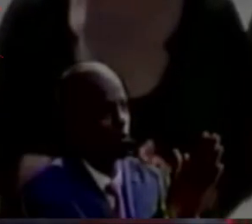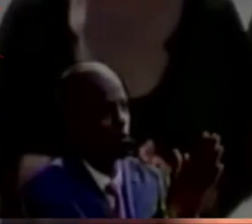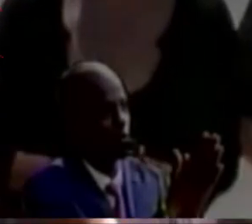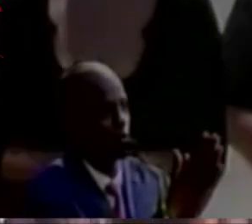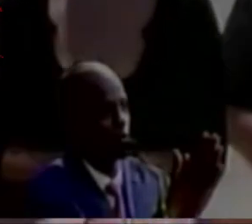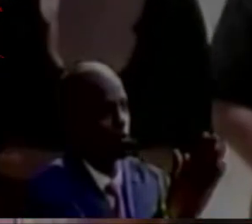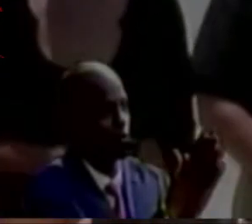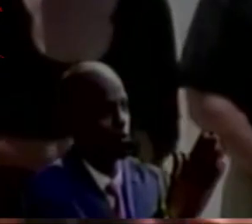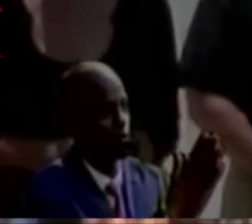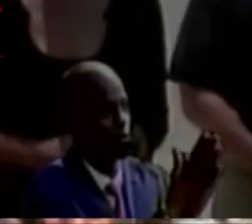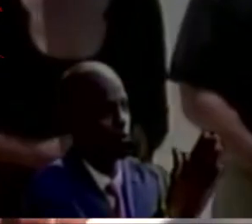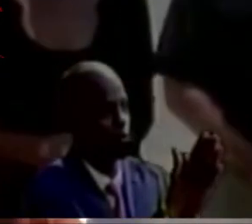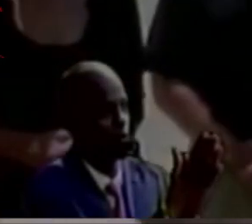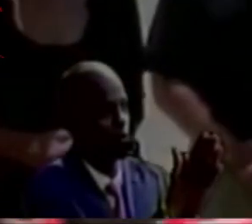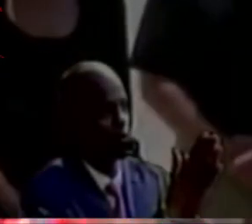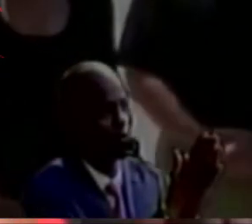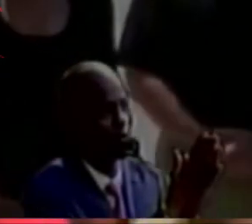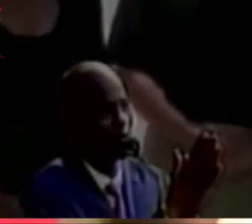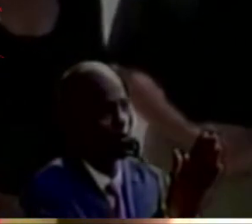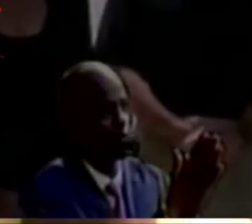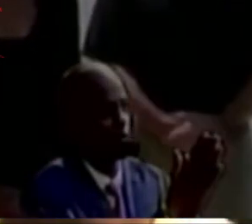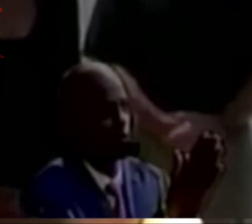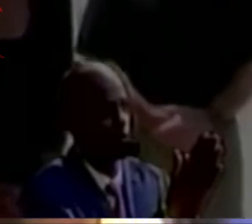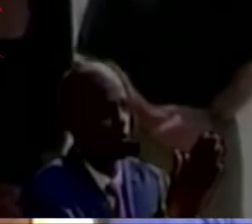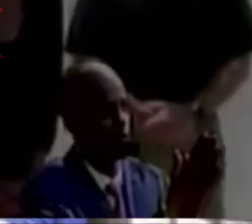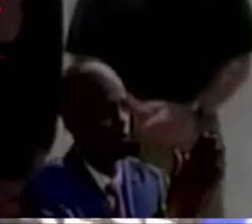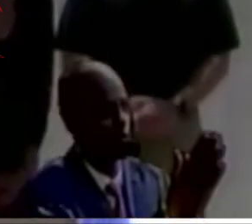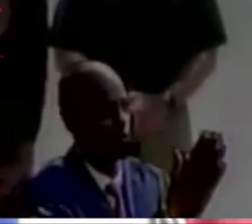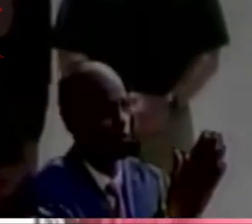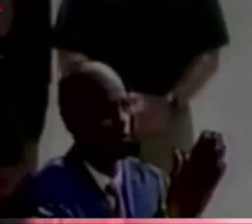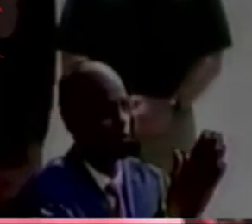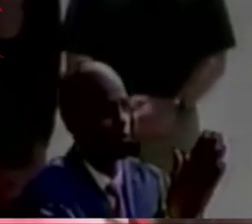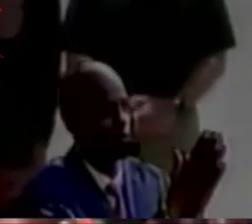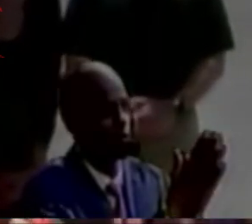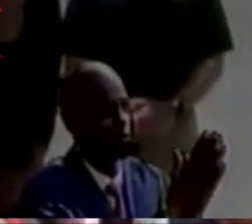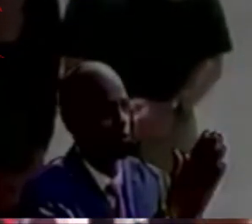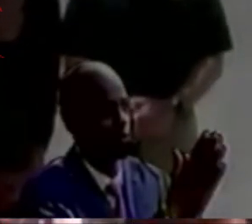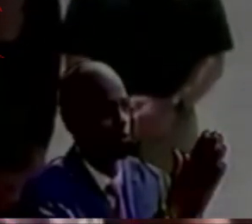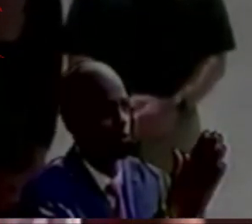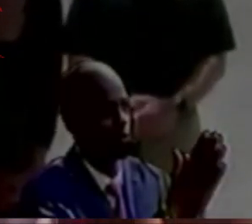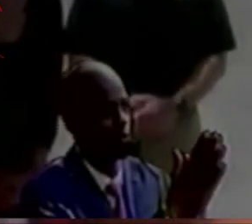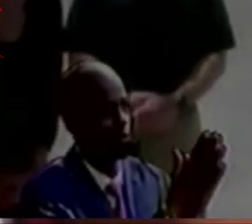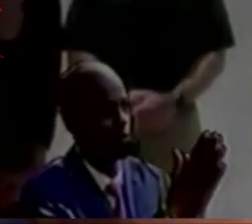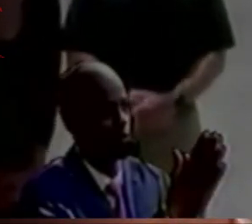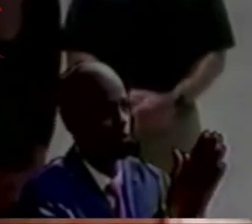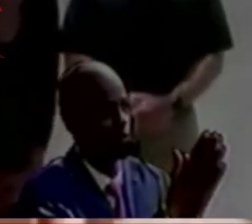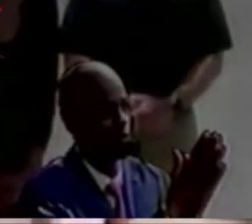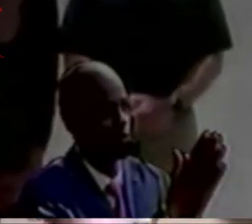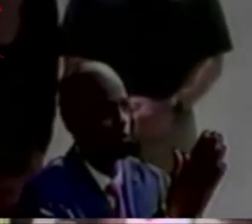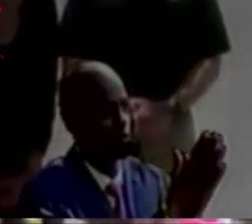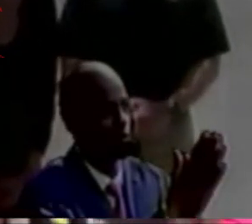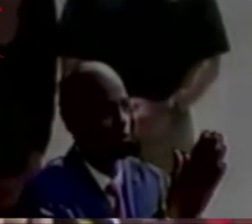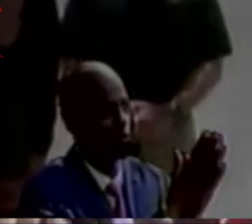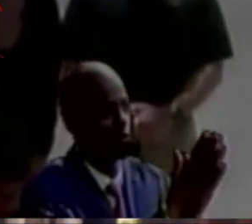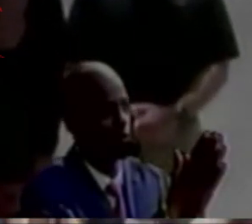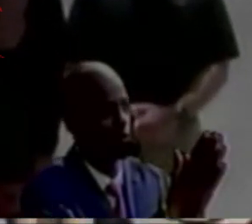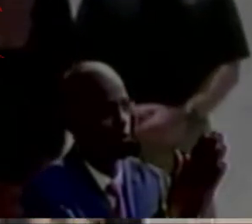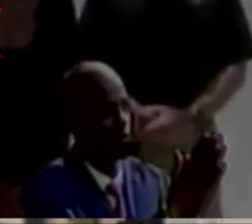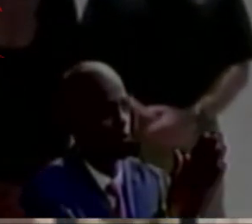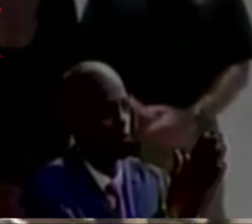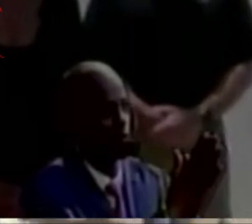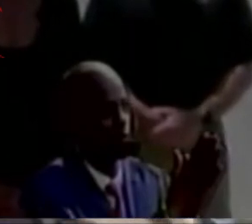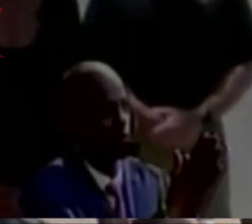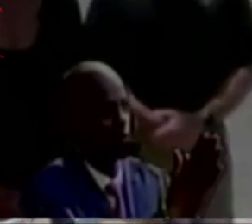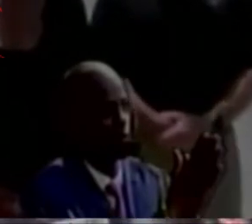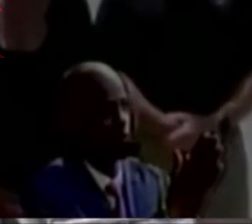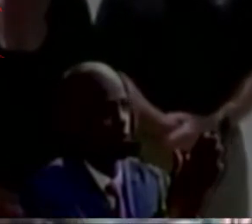focus will be. We have an urban search and rescue team from Fairfax County Fire Department. We're working with the World Food Program. We've recently moved